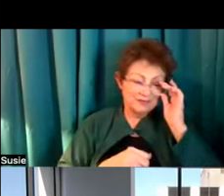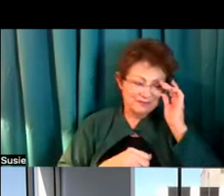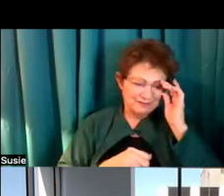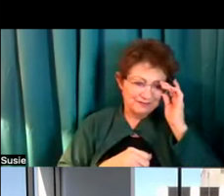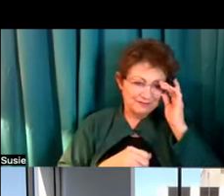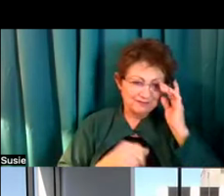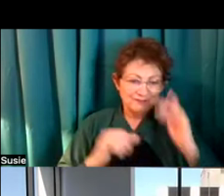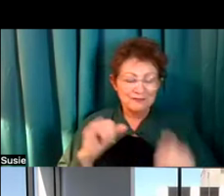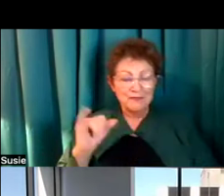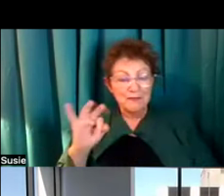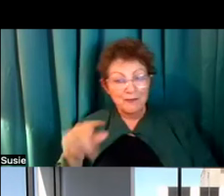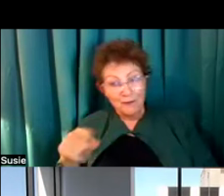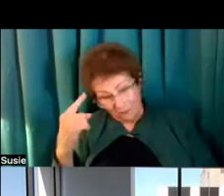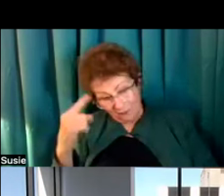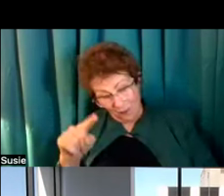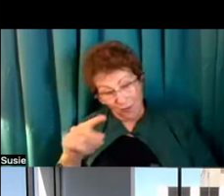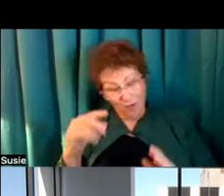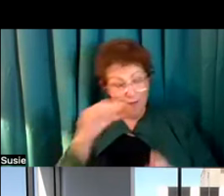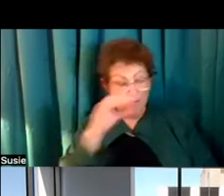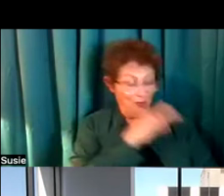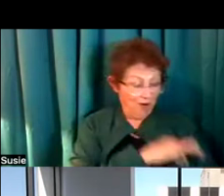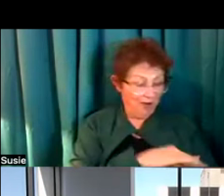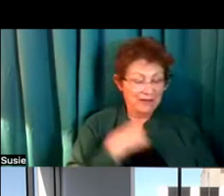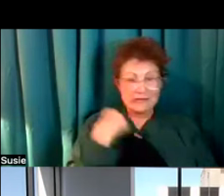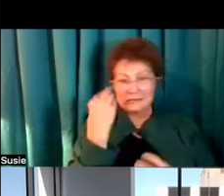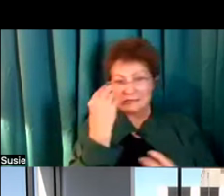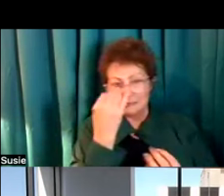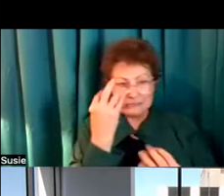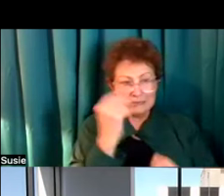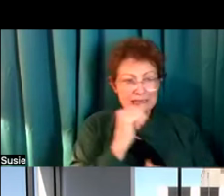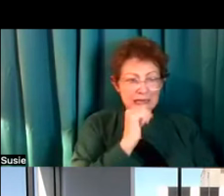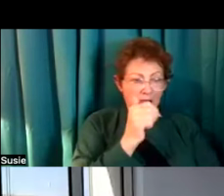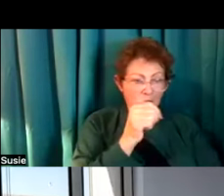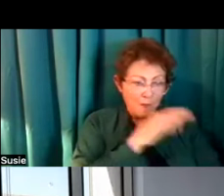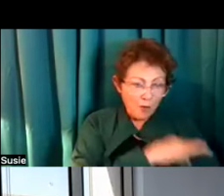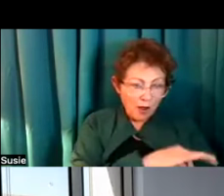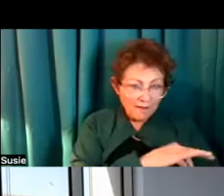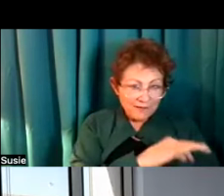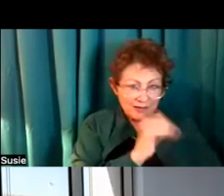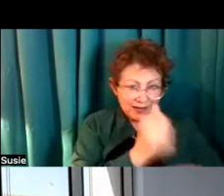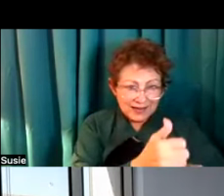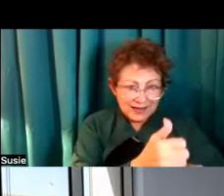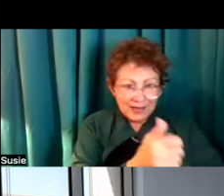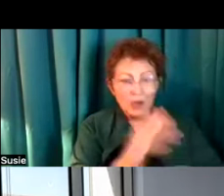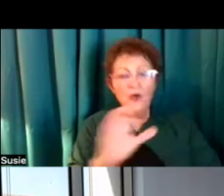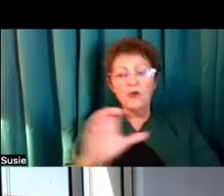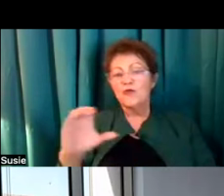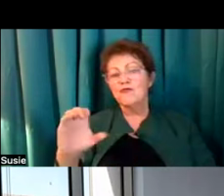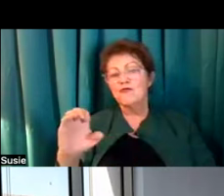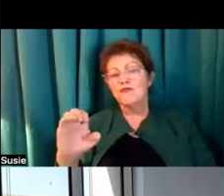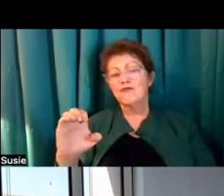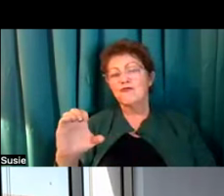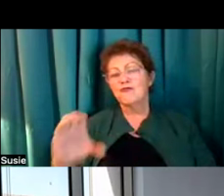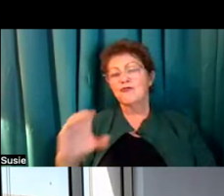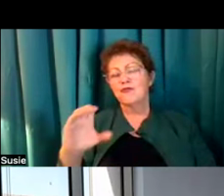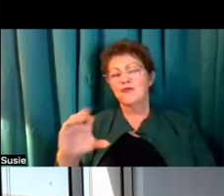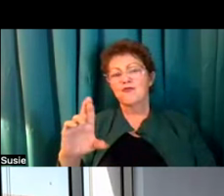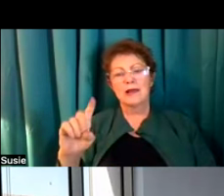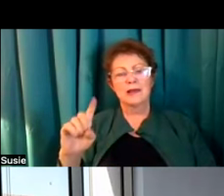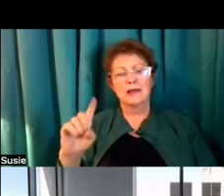If you're a for-profit entity right now and you're thinking about setting up a nonprofit, it could help increase your credibility in impact